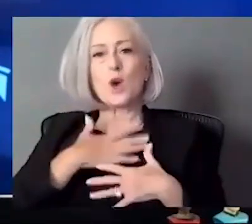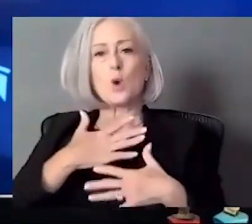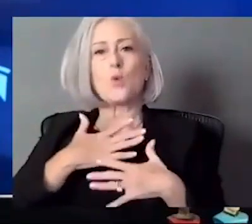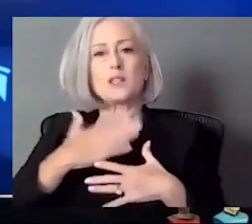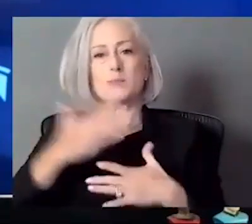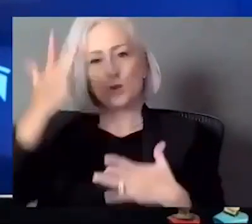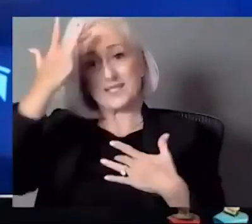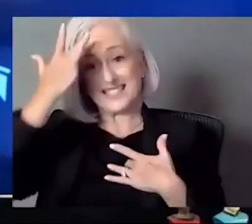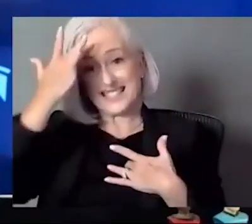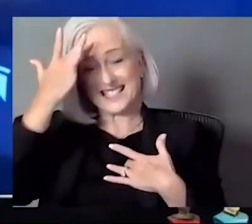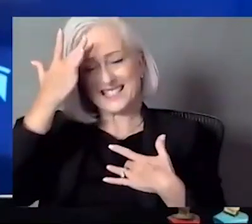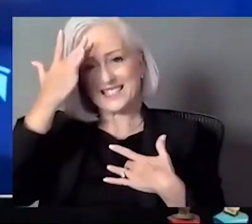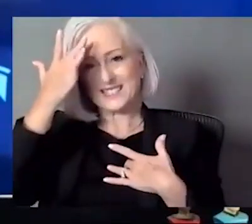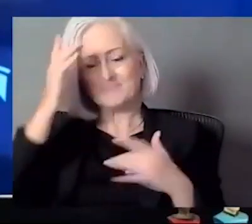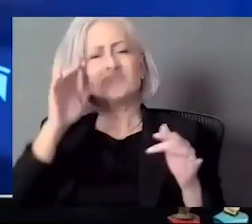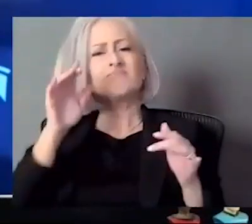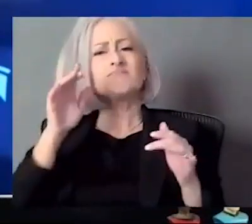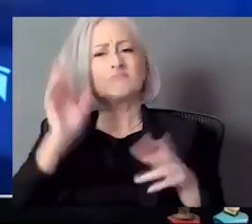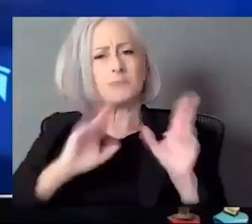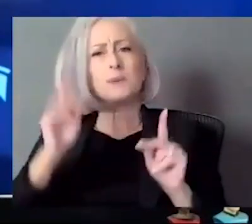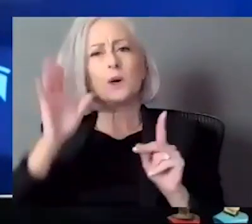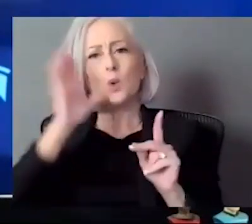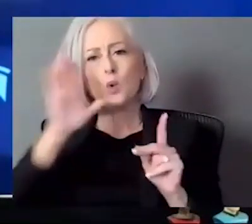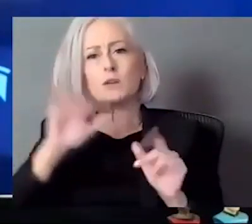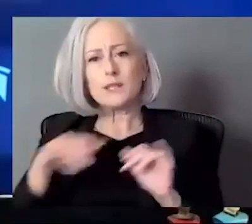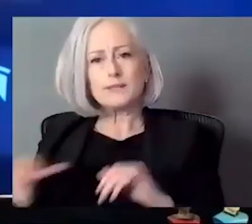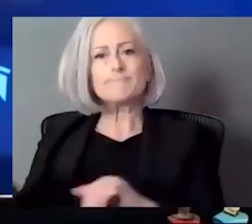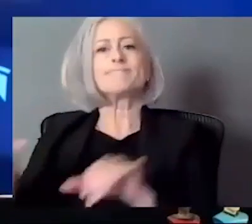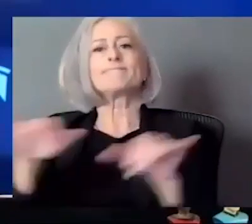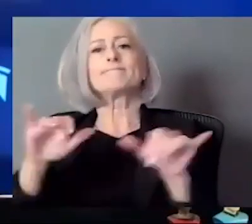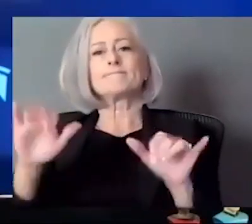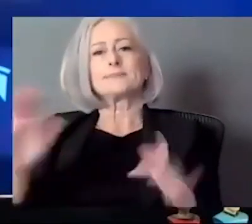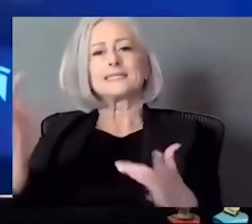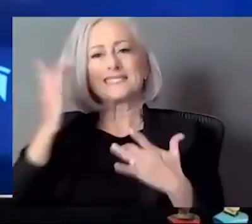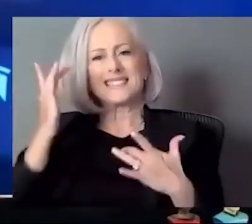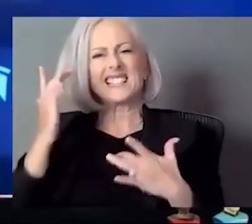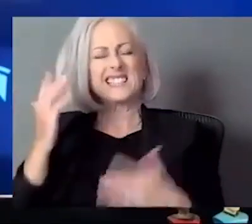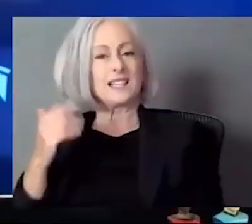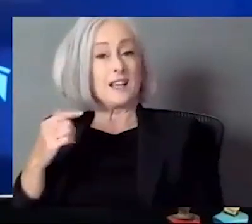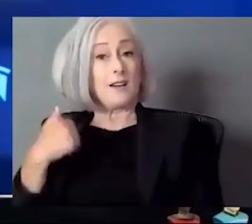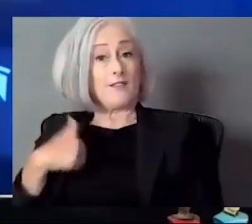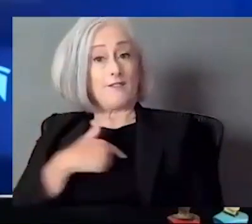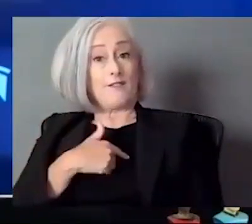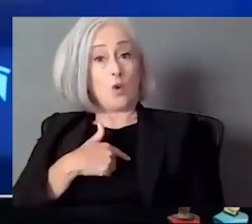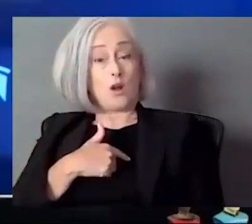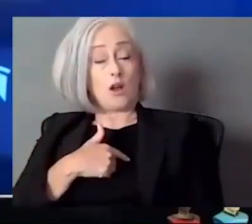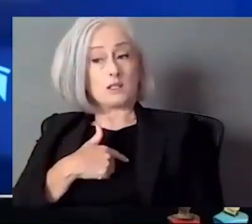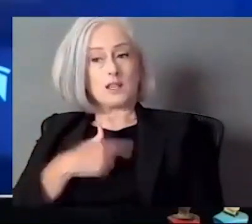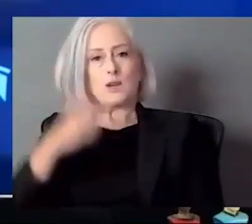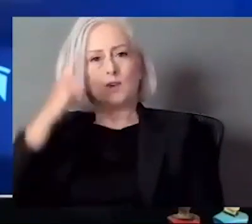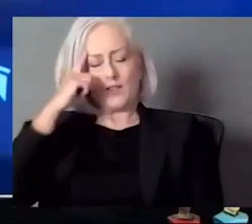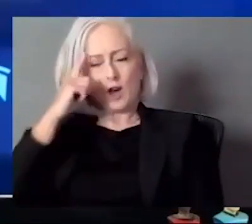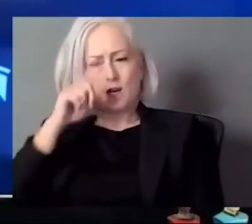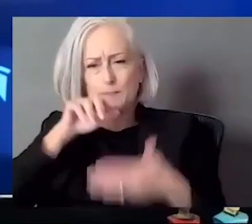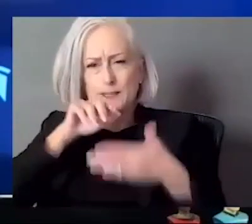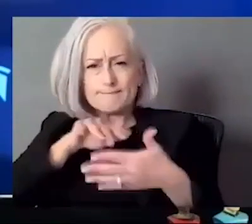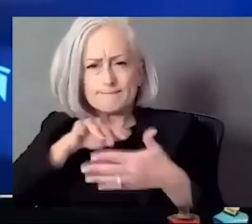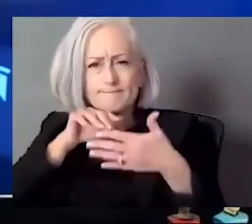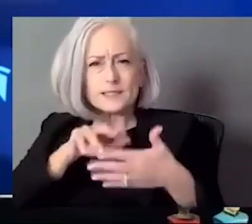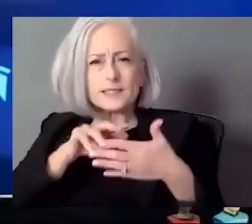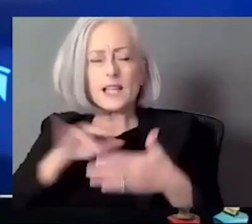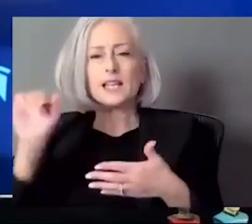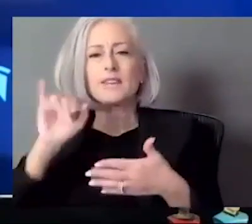infectious disease and pulmonary, you know what that means. And we've been taking our CF patients for years, and we study infection control all the time in CF. And